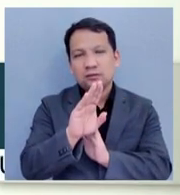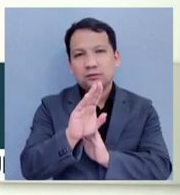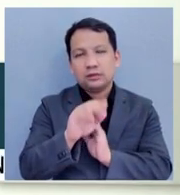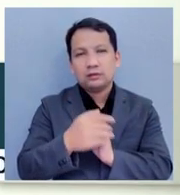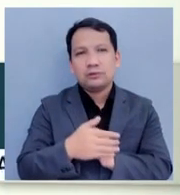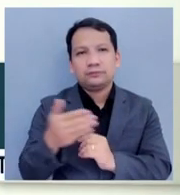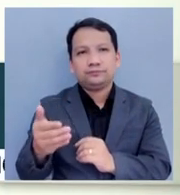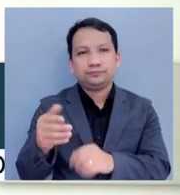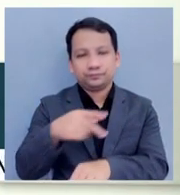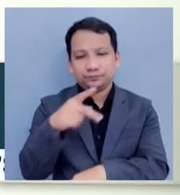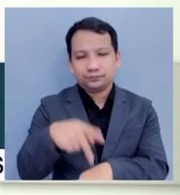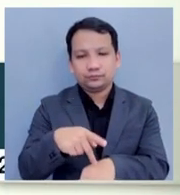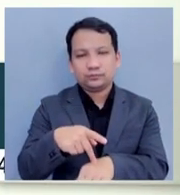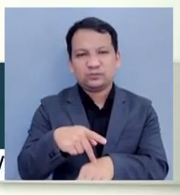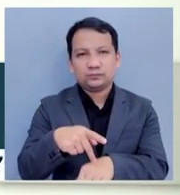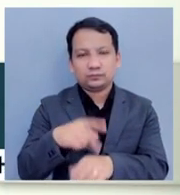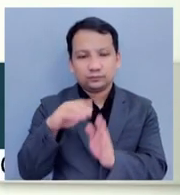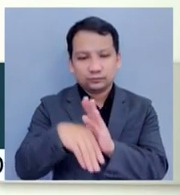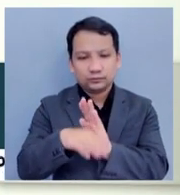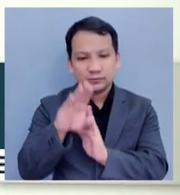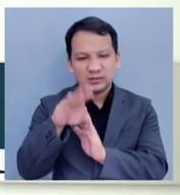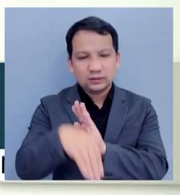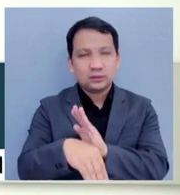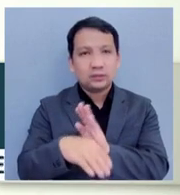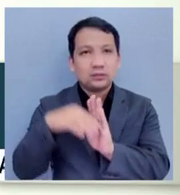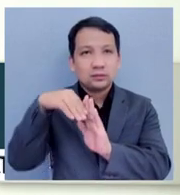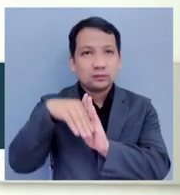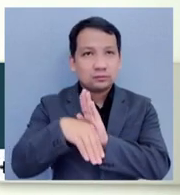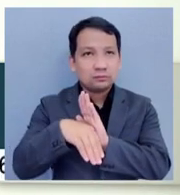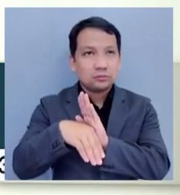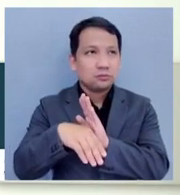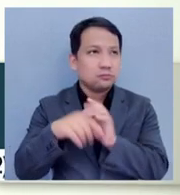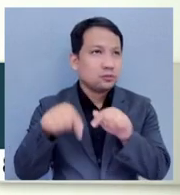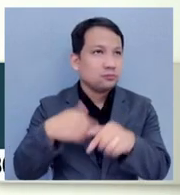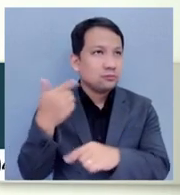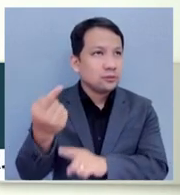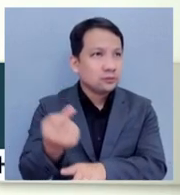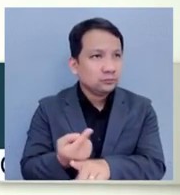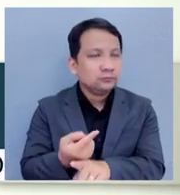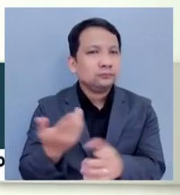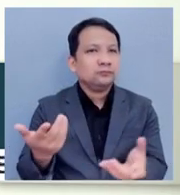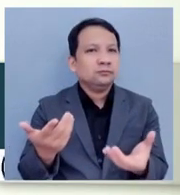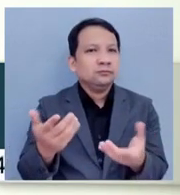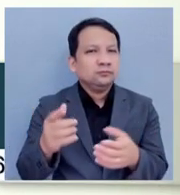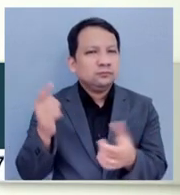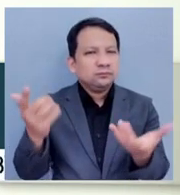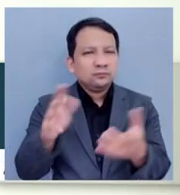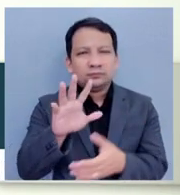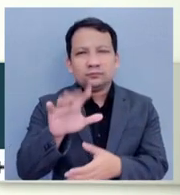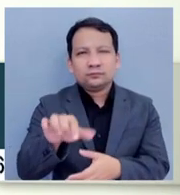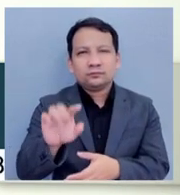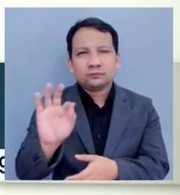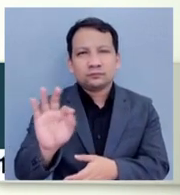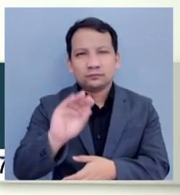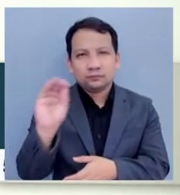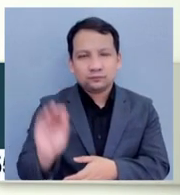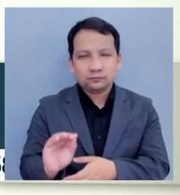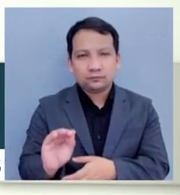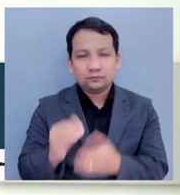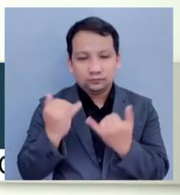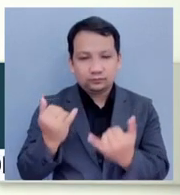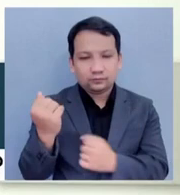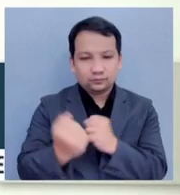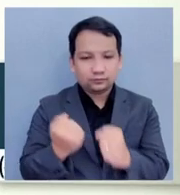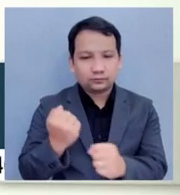The Philippine inflation is, meanwhile, will go down in the coming months, forecast at 5.9% for this year